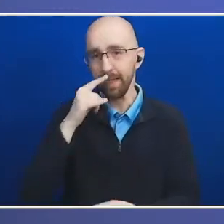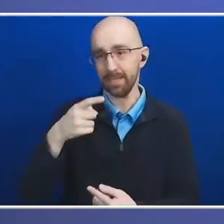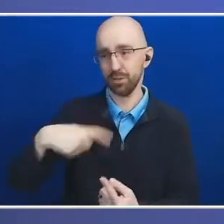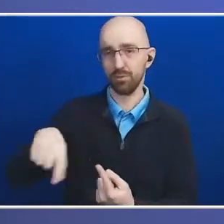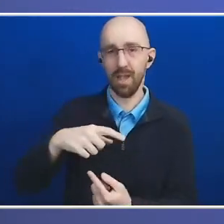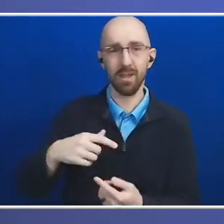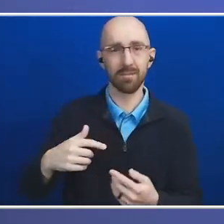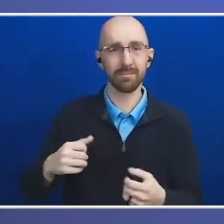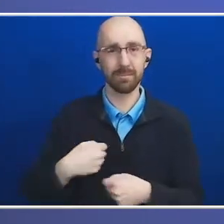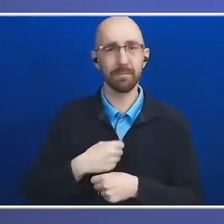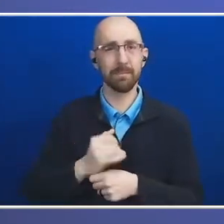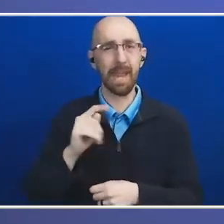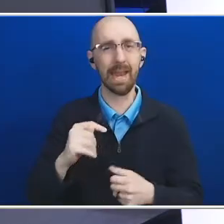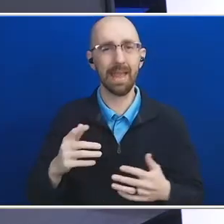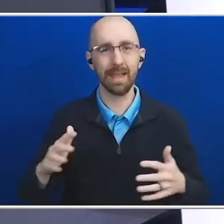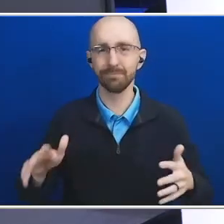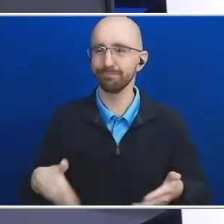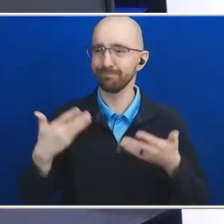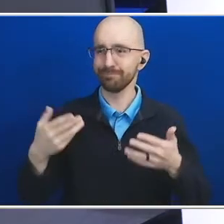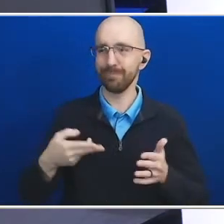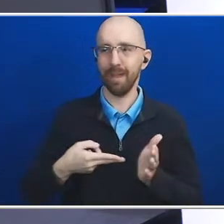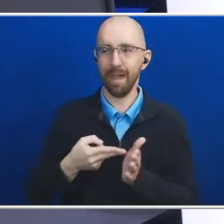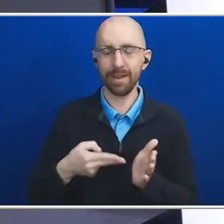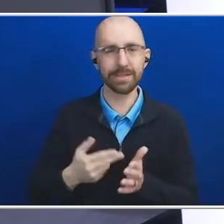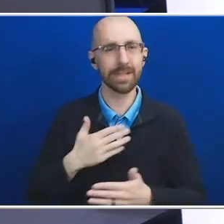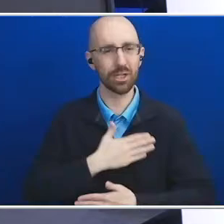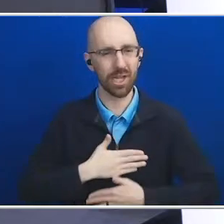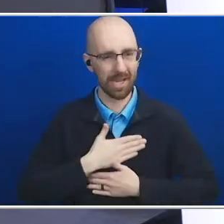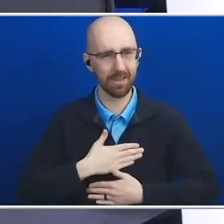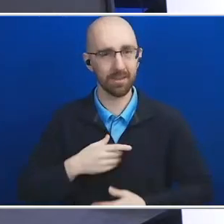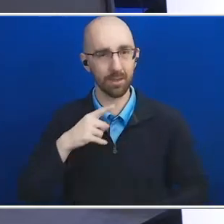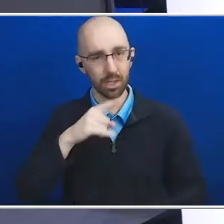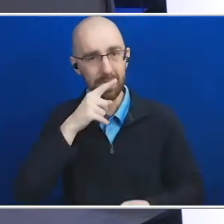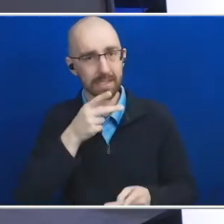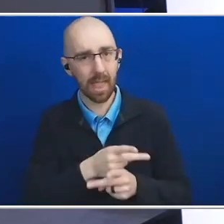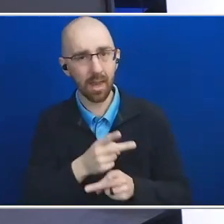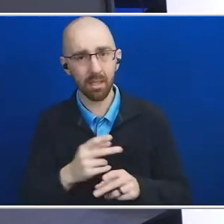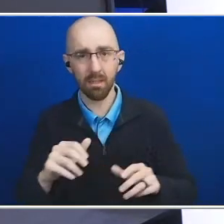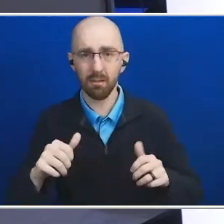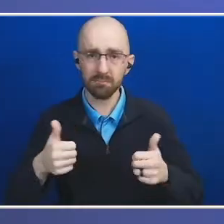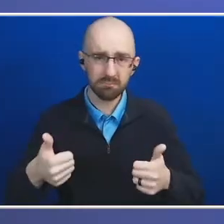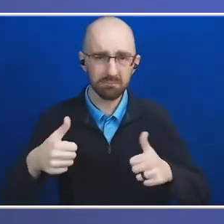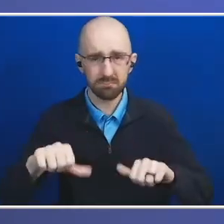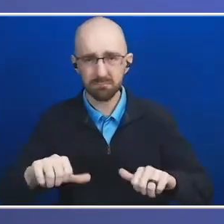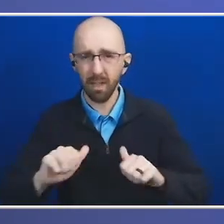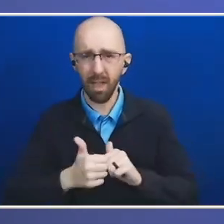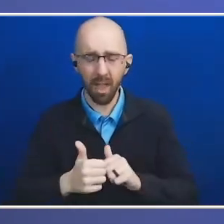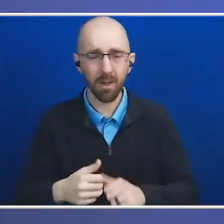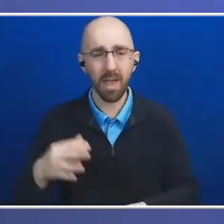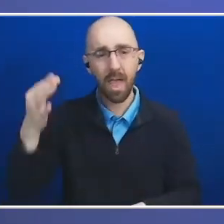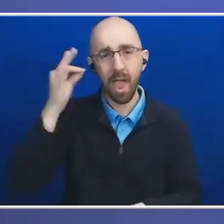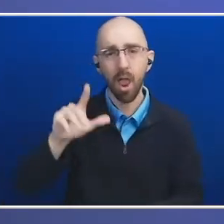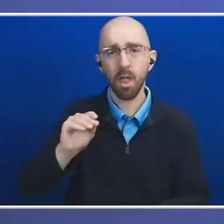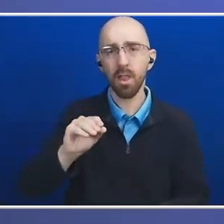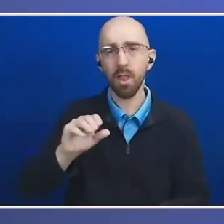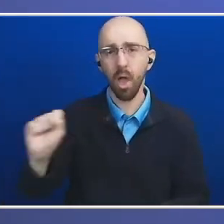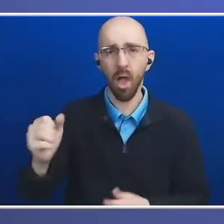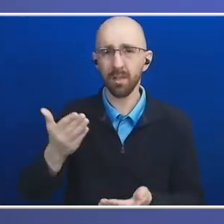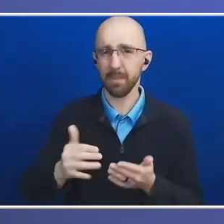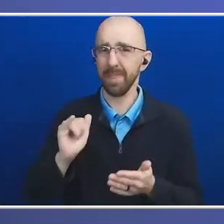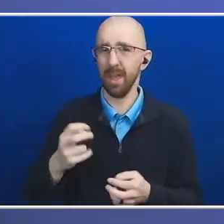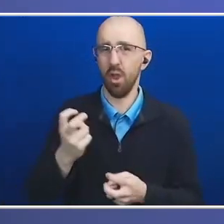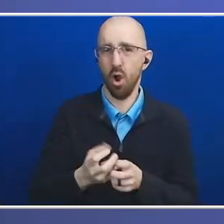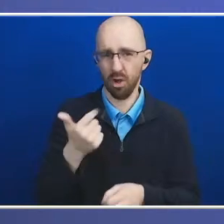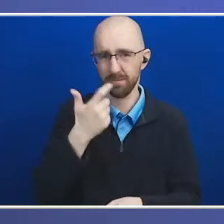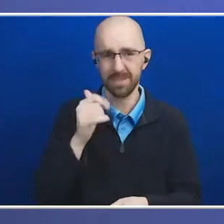and honest and entertaining. How did your kids handle it? The hair loss was probably the hardest, because that's the visual for